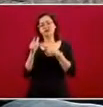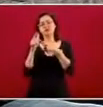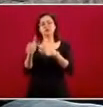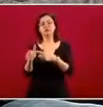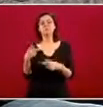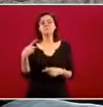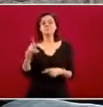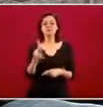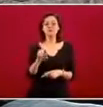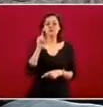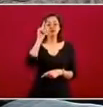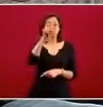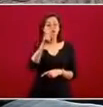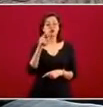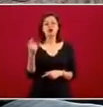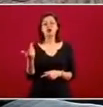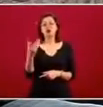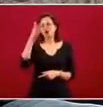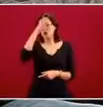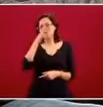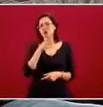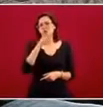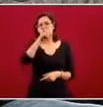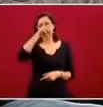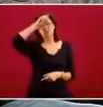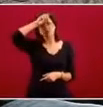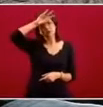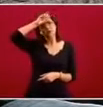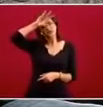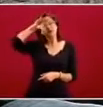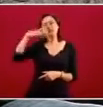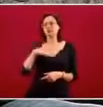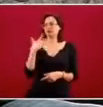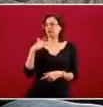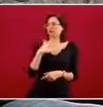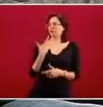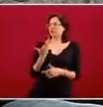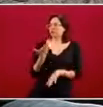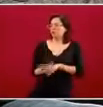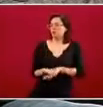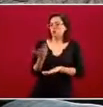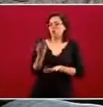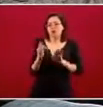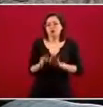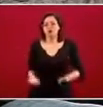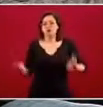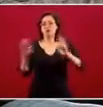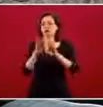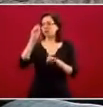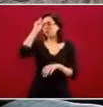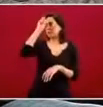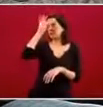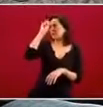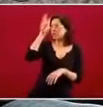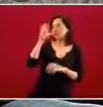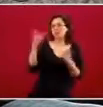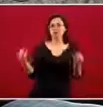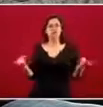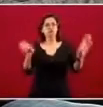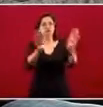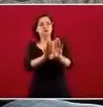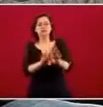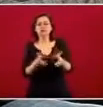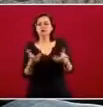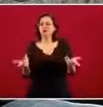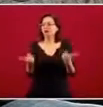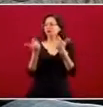essential ones. These generated a lot of questions because, especially in Coahuila, regarding